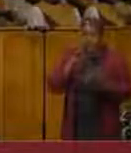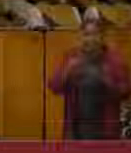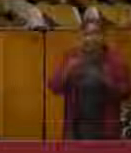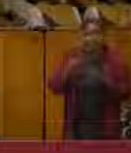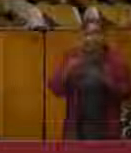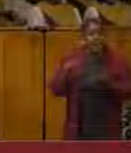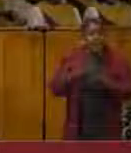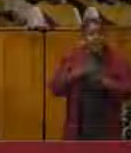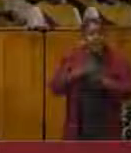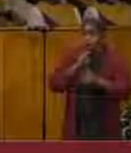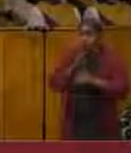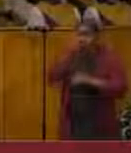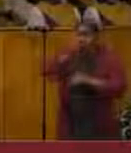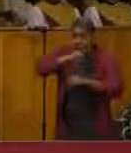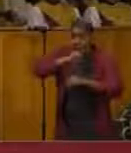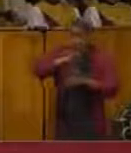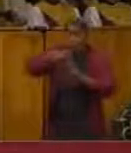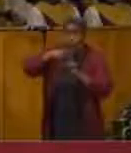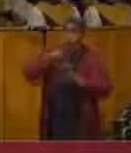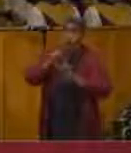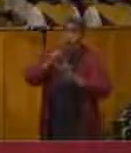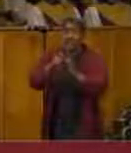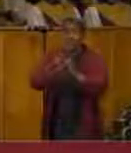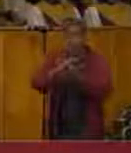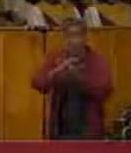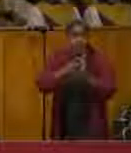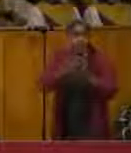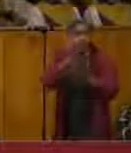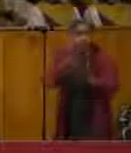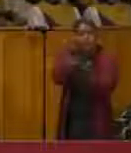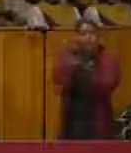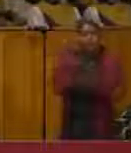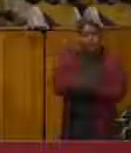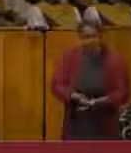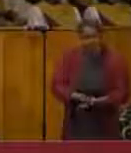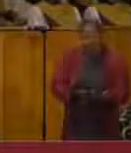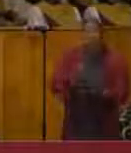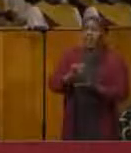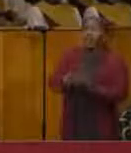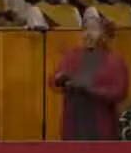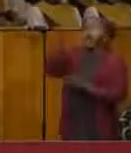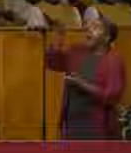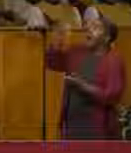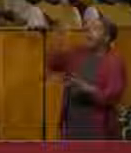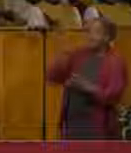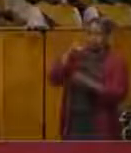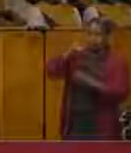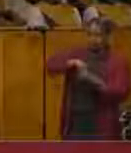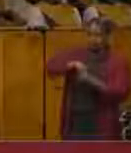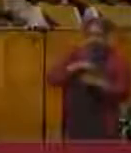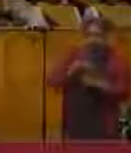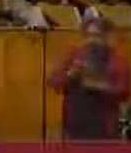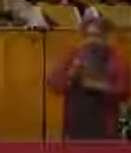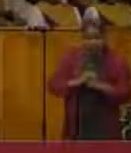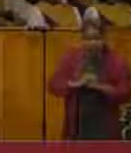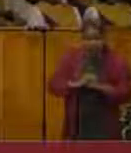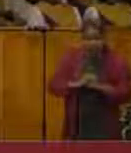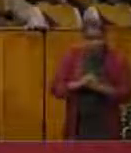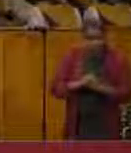this. When you give, you are proving that God is in you.